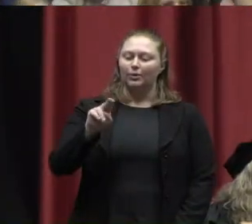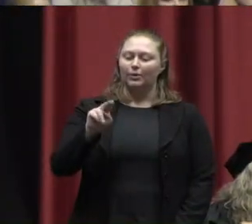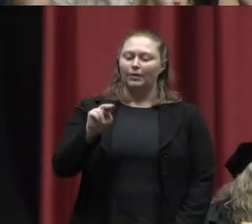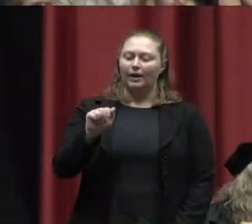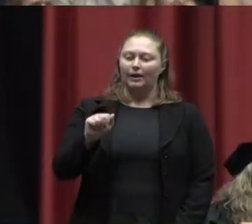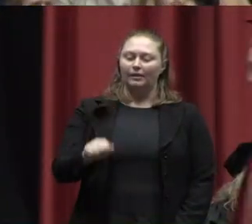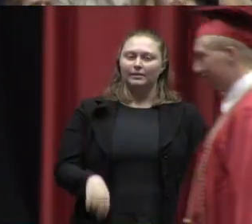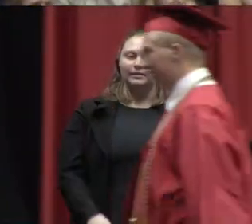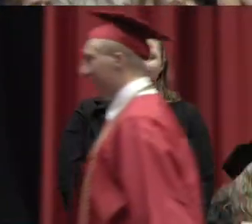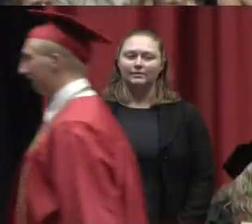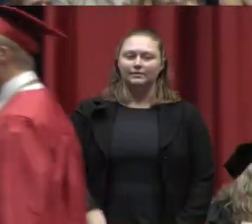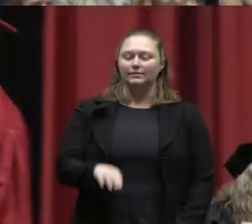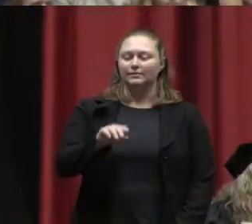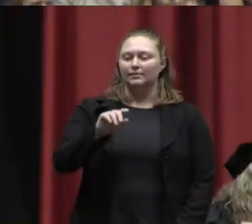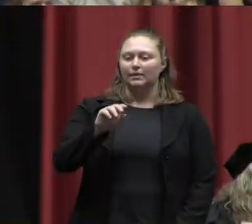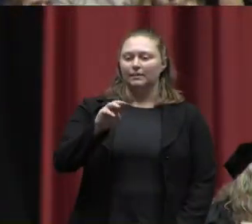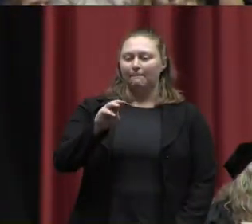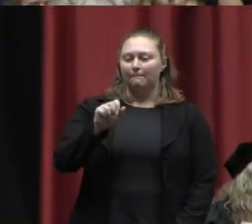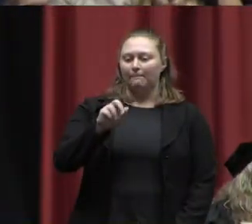Isaac Gutierrez.